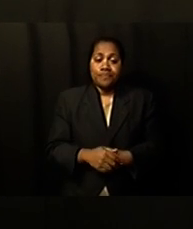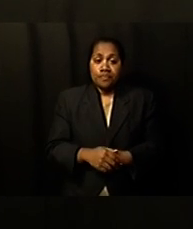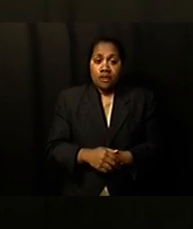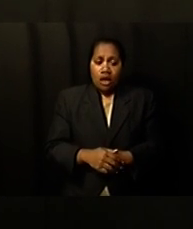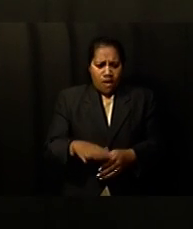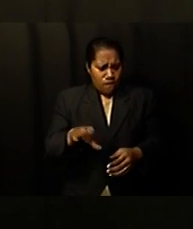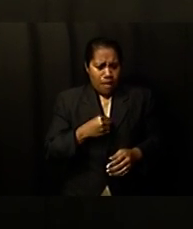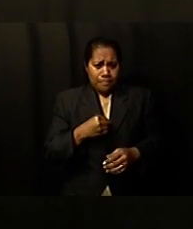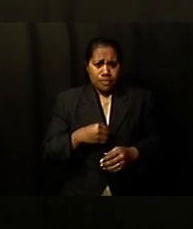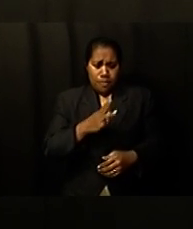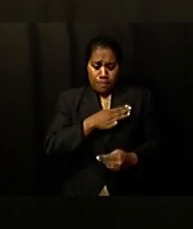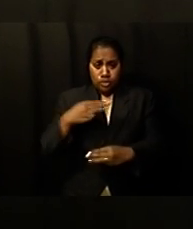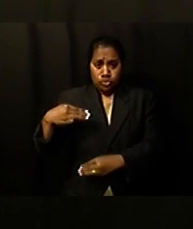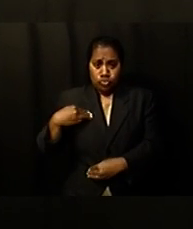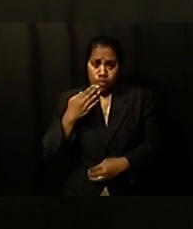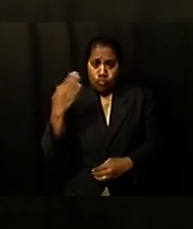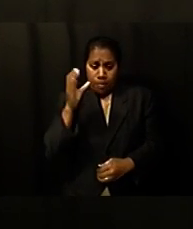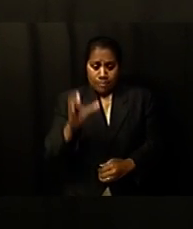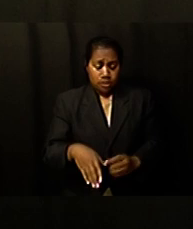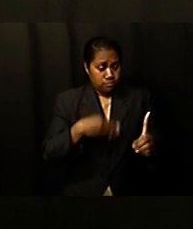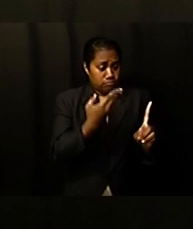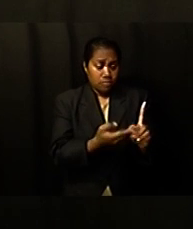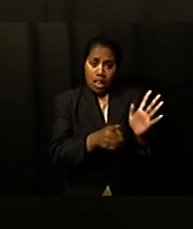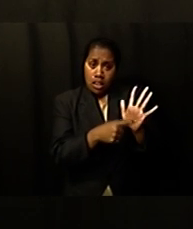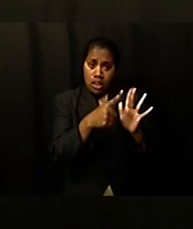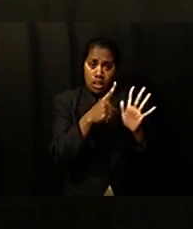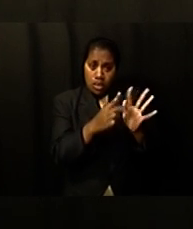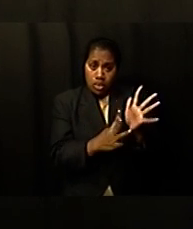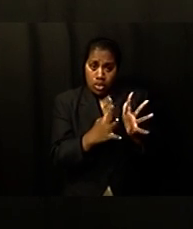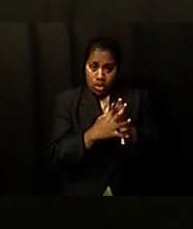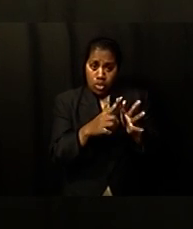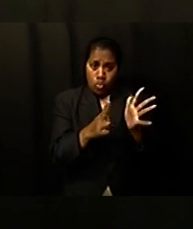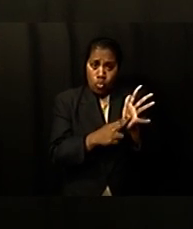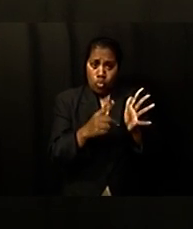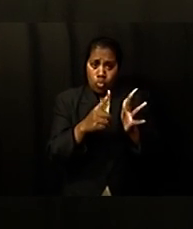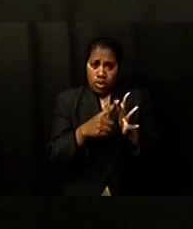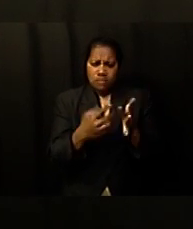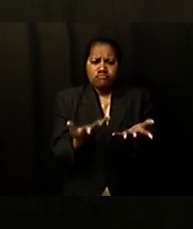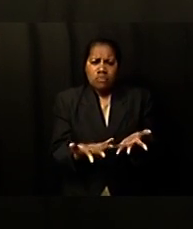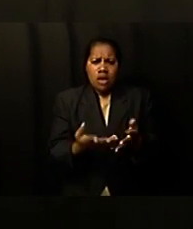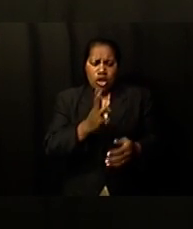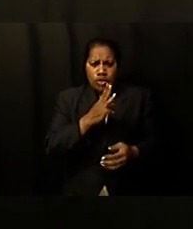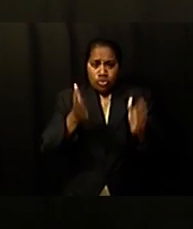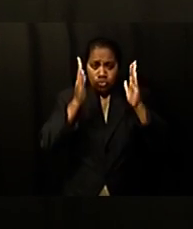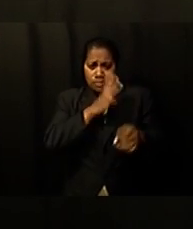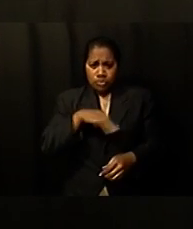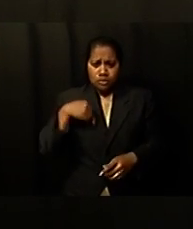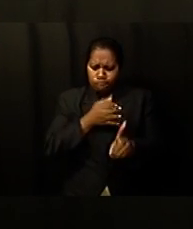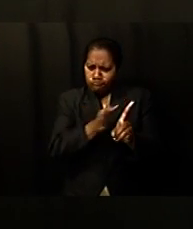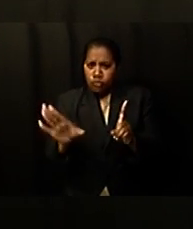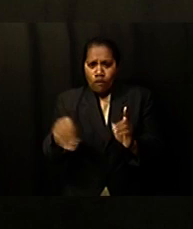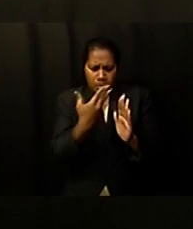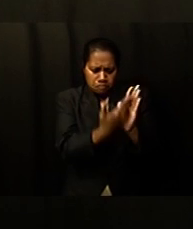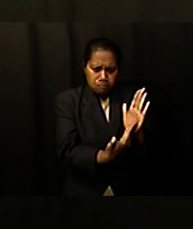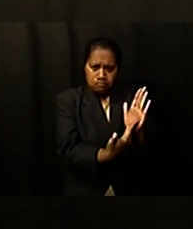August. According to military spokesperson Lieutenant Colonel Naomi Leweni, this comes after church ministers had deviated from